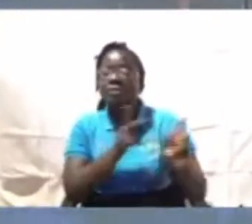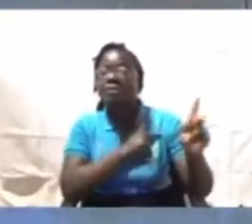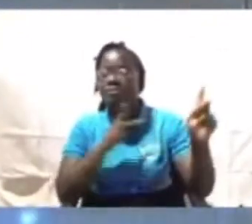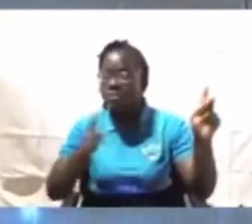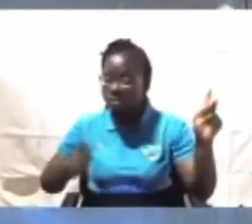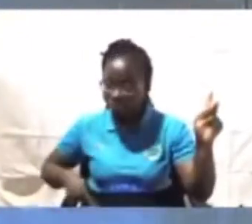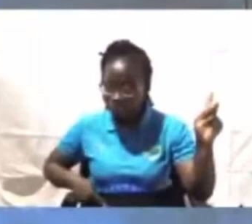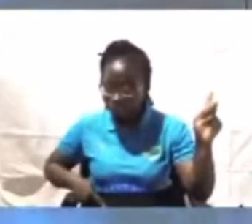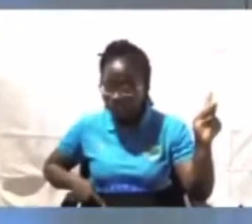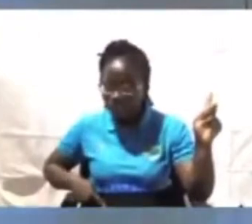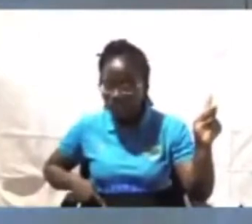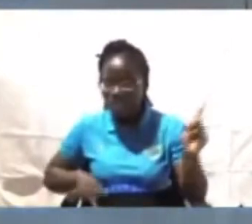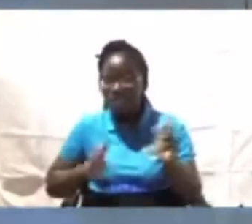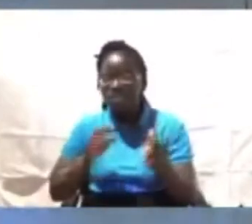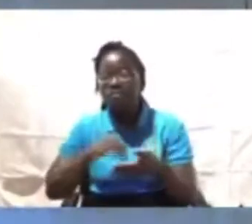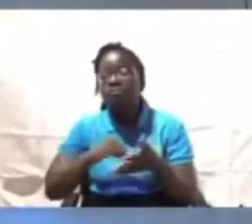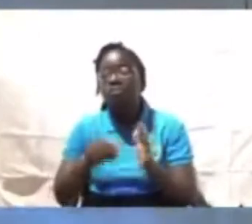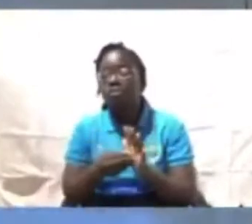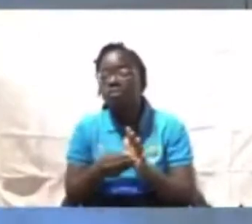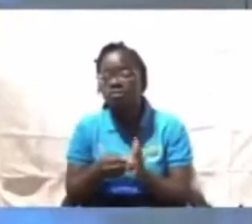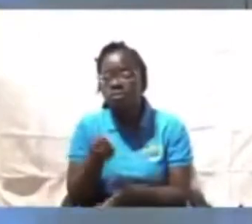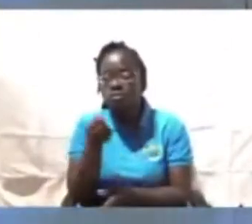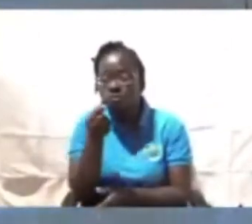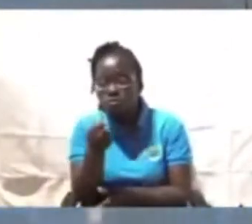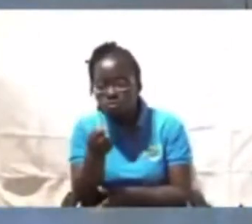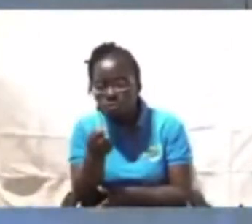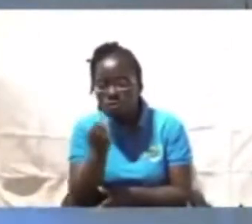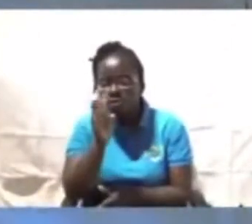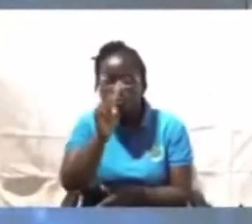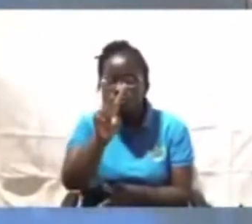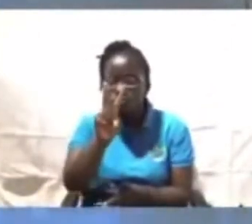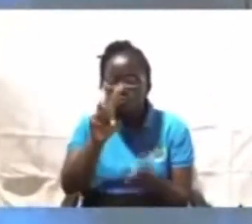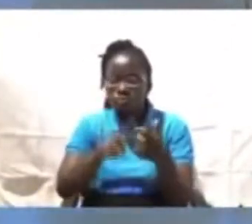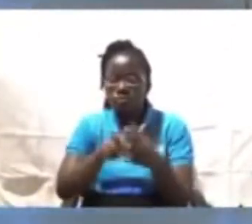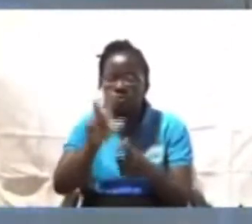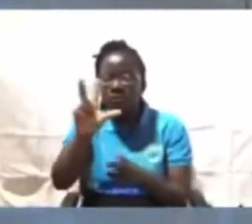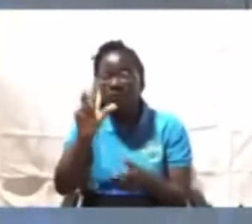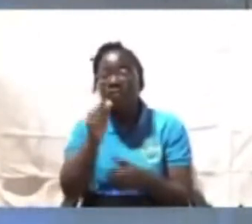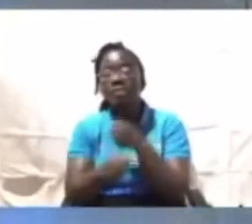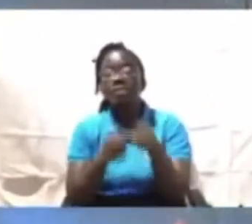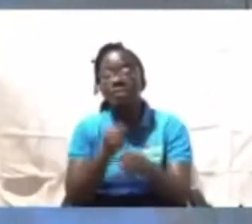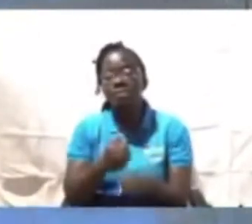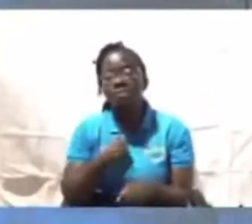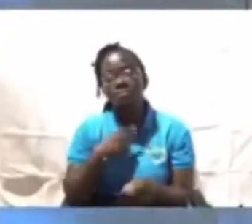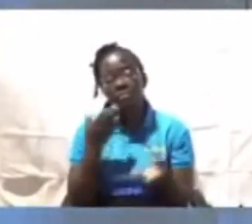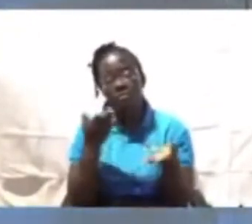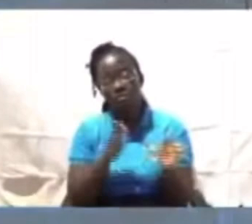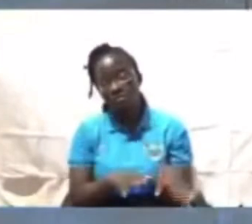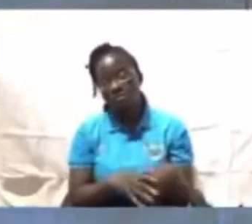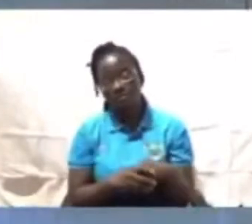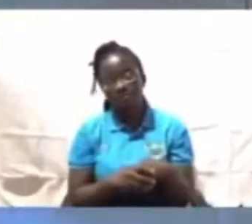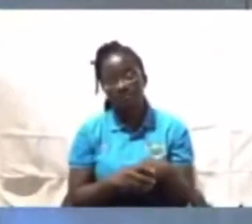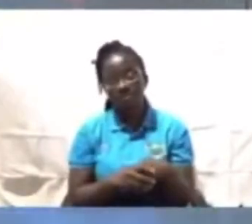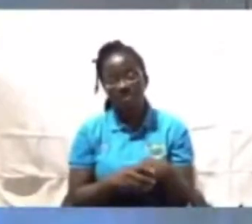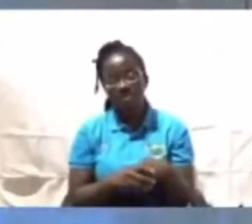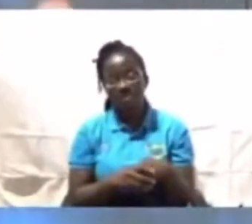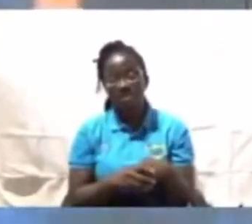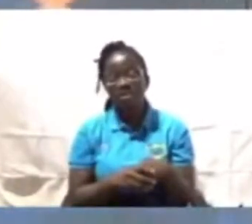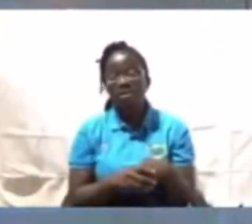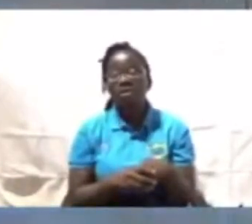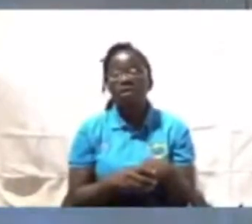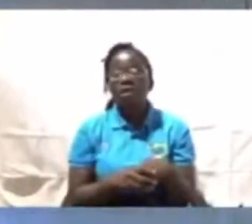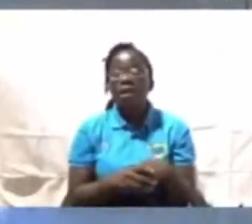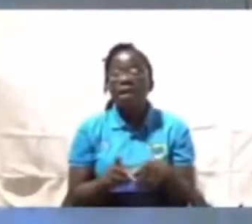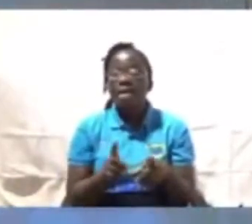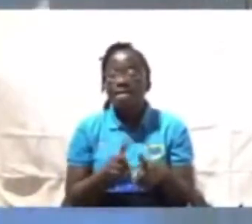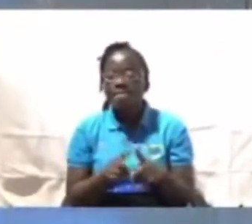Nese mi tena so. Penifo se ma mi time ni. Mina be tena so. Na secret na ewo. Akunjano